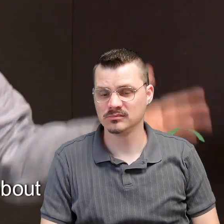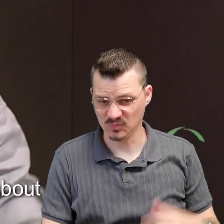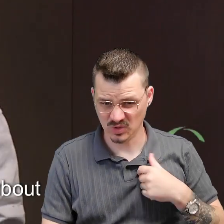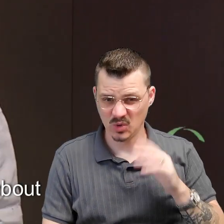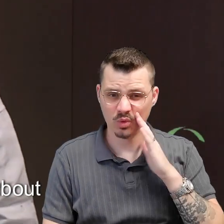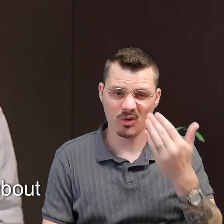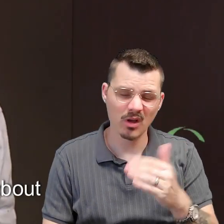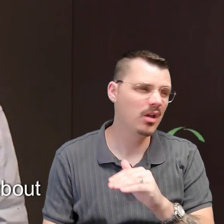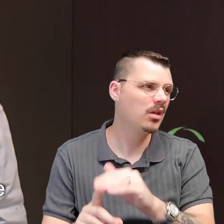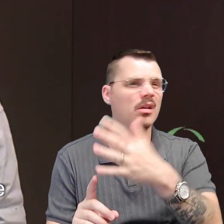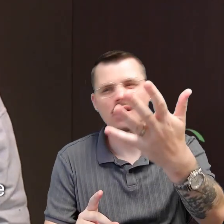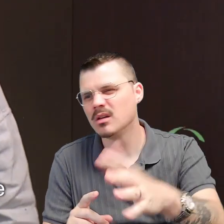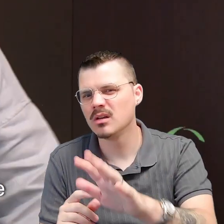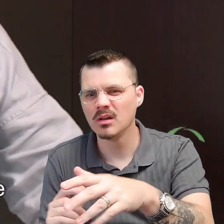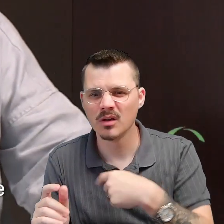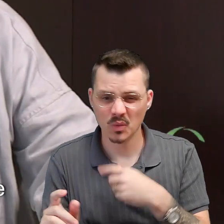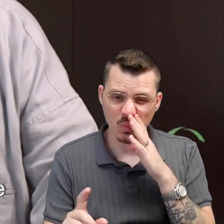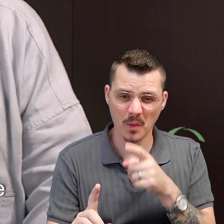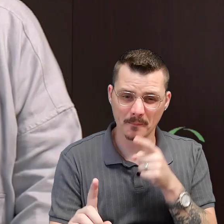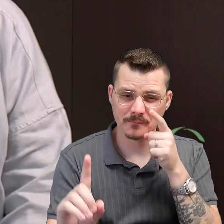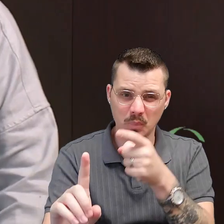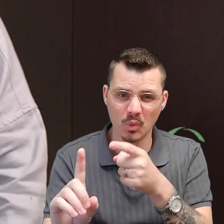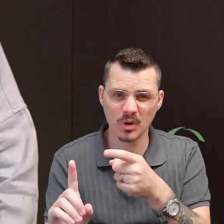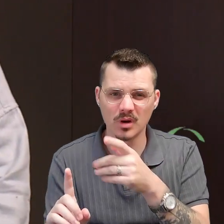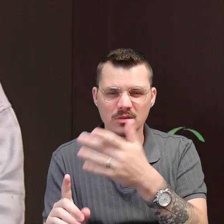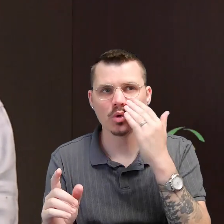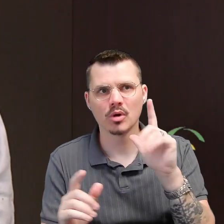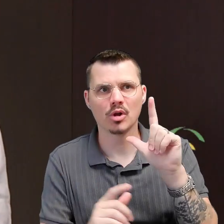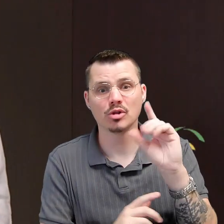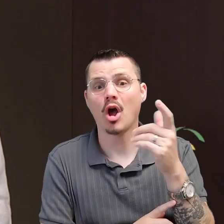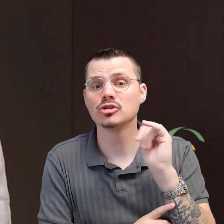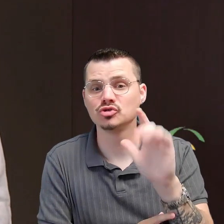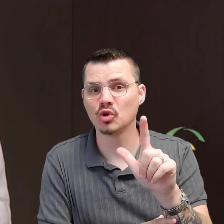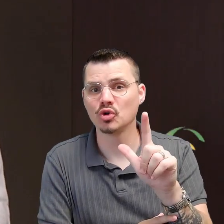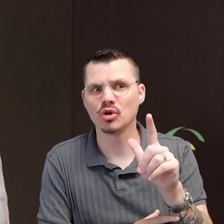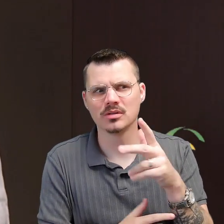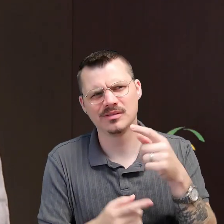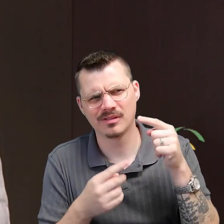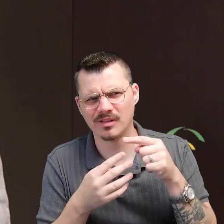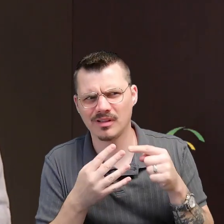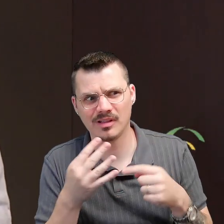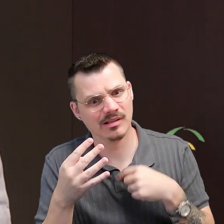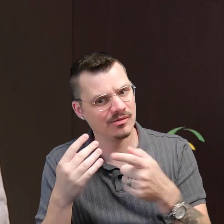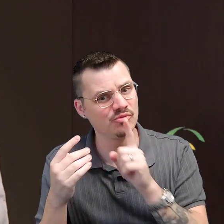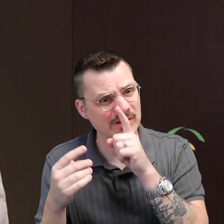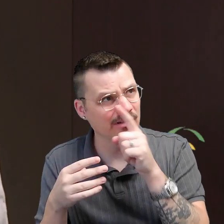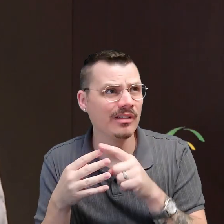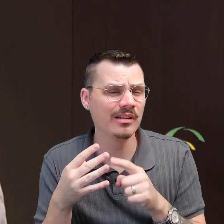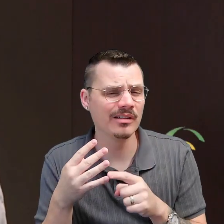Are we going to give him a bad time about that? Are we going to point out the logical inconsistencies in his?